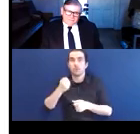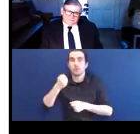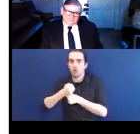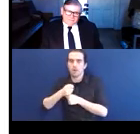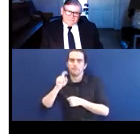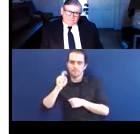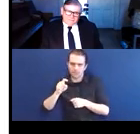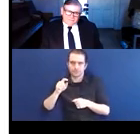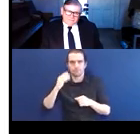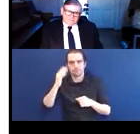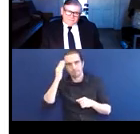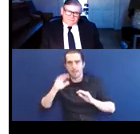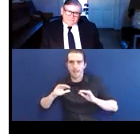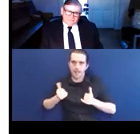qualifications.